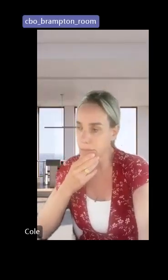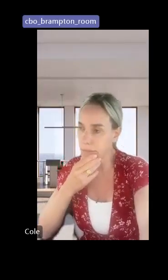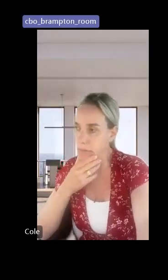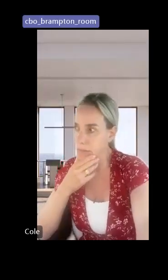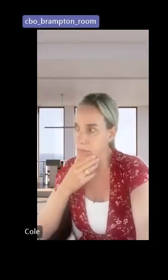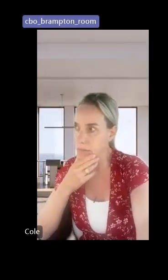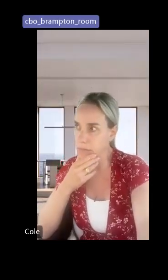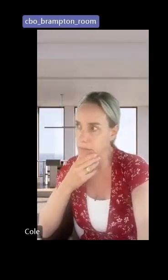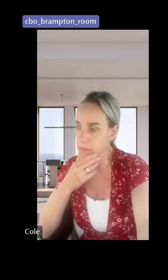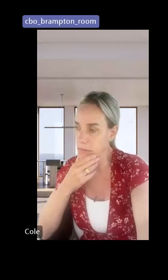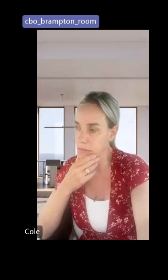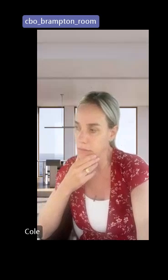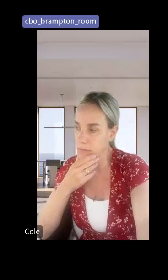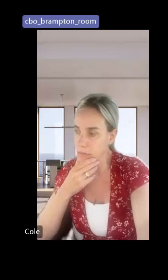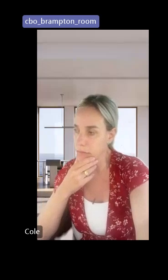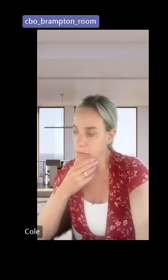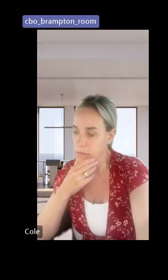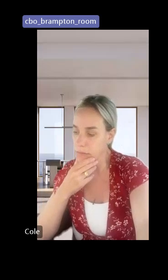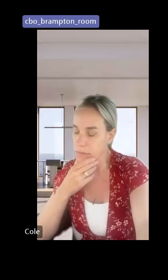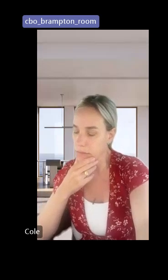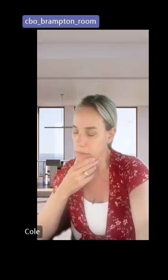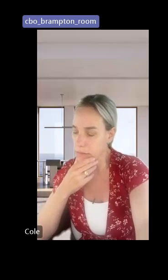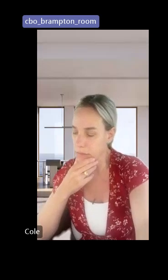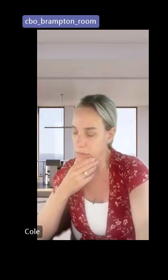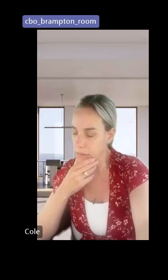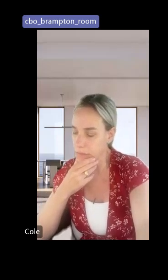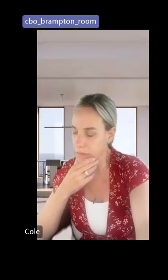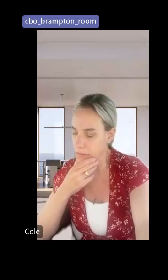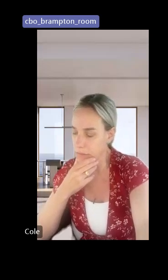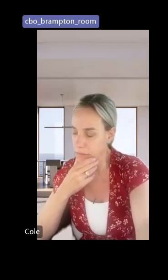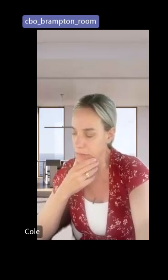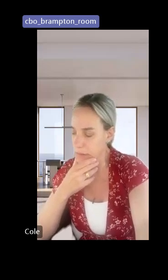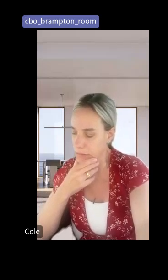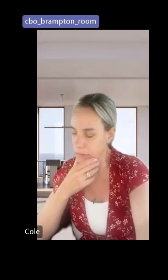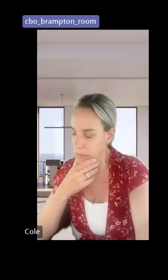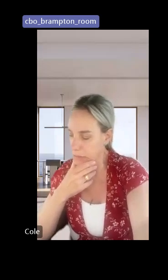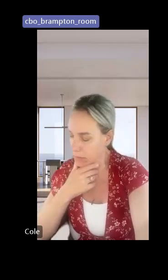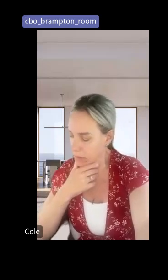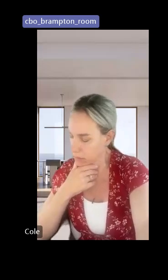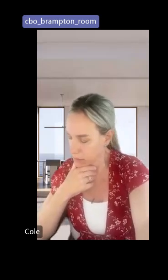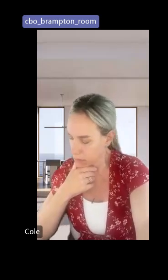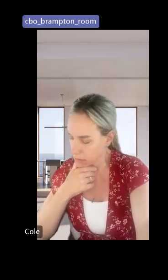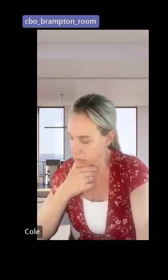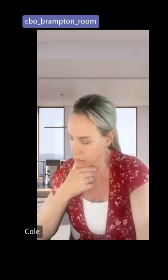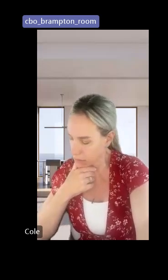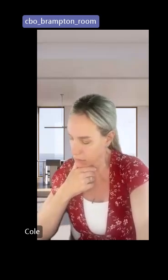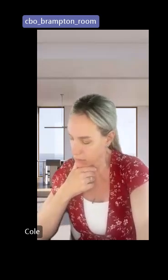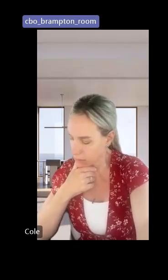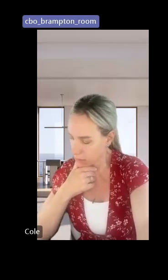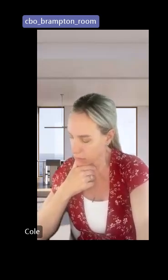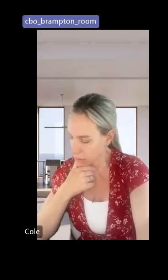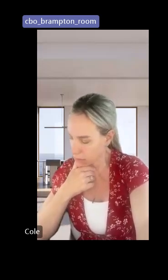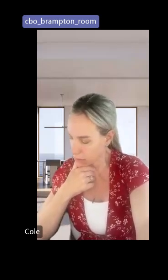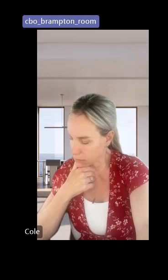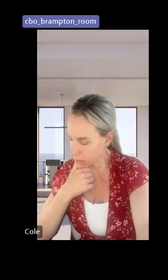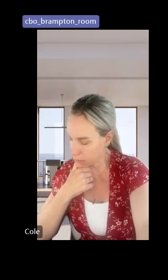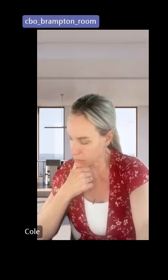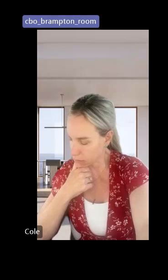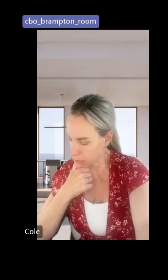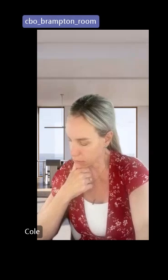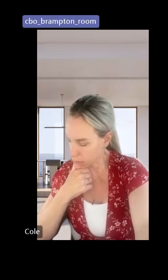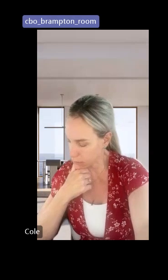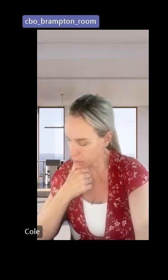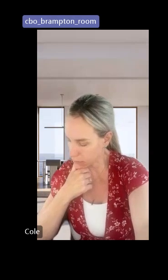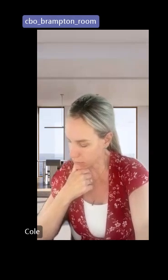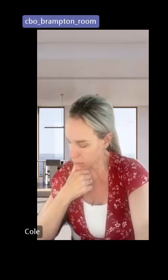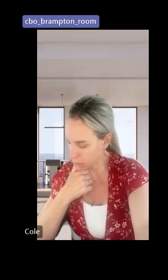For student support and inclusion, whatever you have. So transition programs, special education, mental health, special ed. So it was still coming